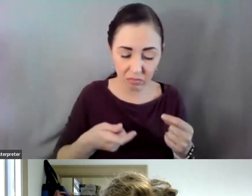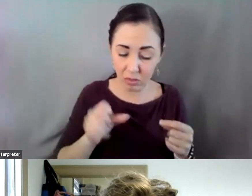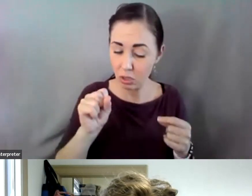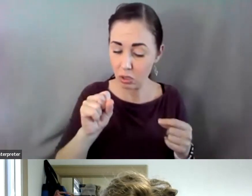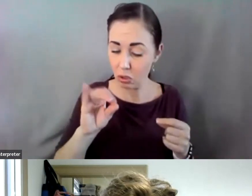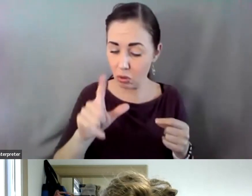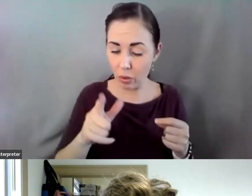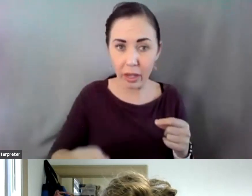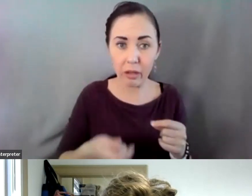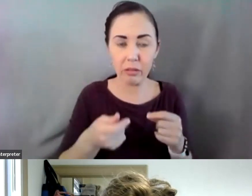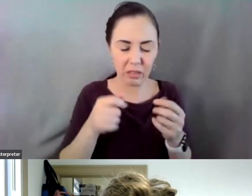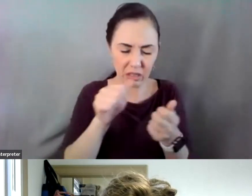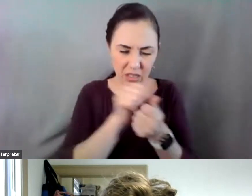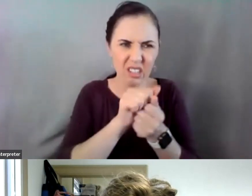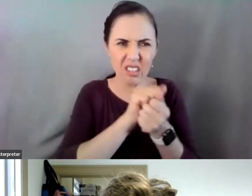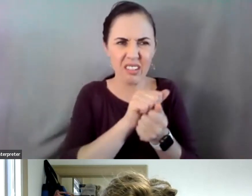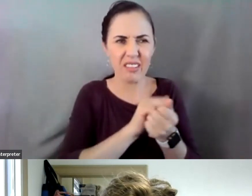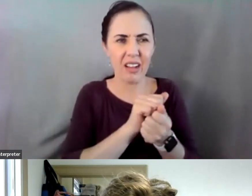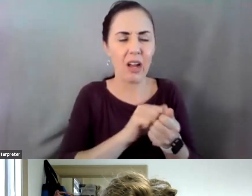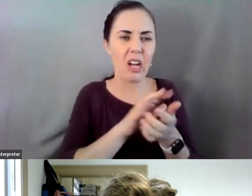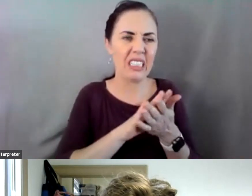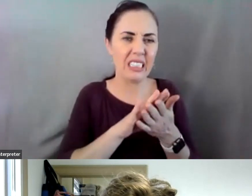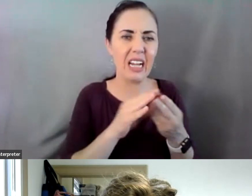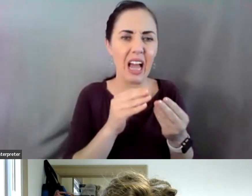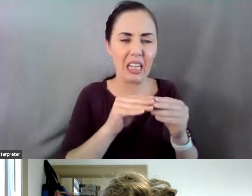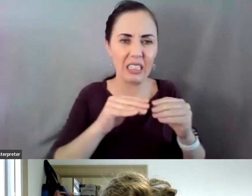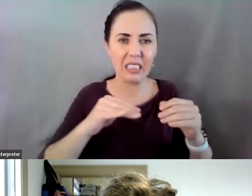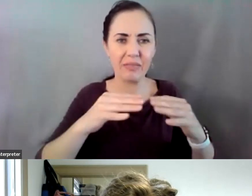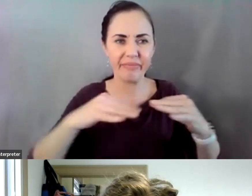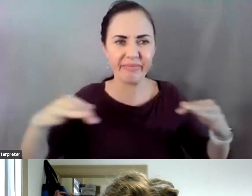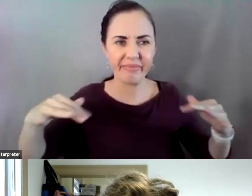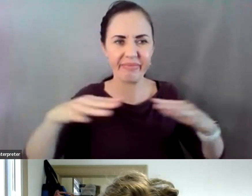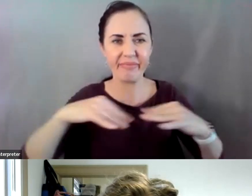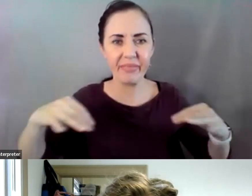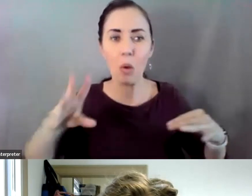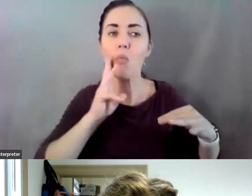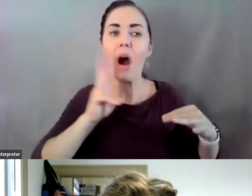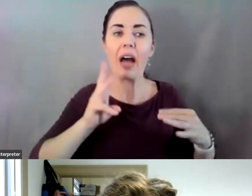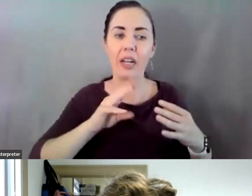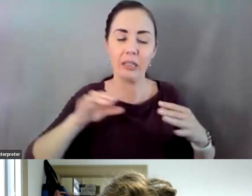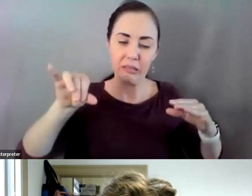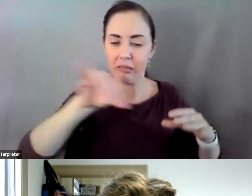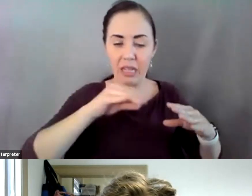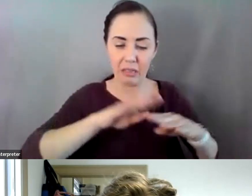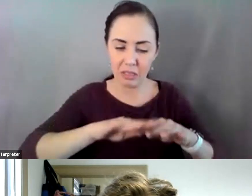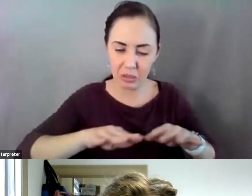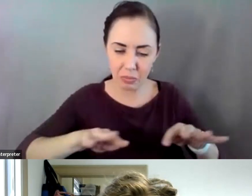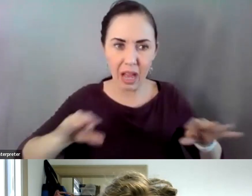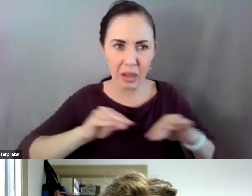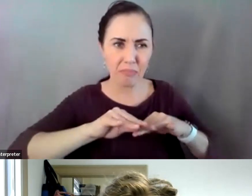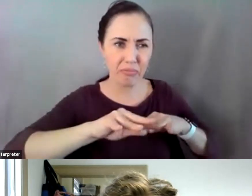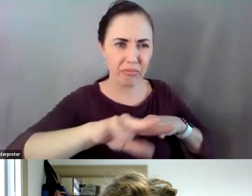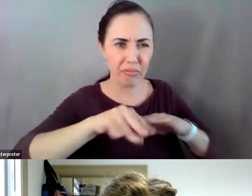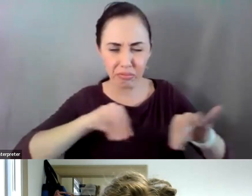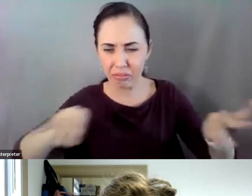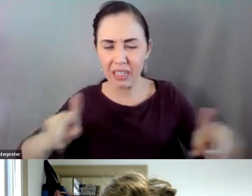and they'd grind it all up and they'd thin it out with lots and lots and lots of water and then spread it out on all kinds